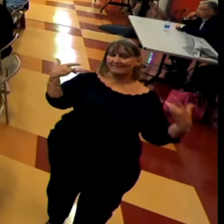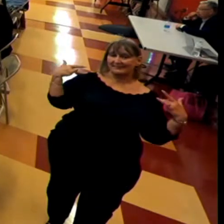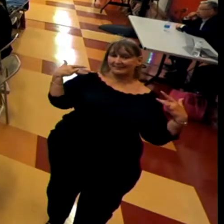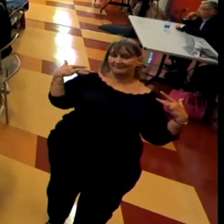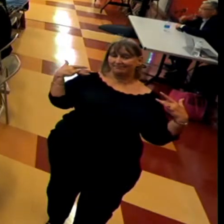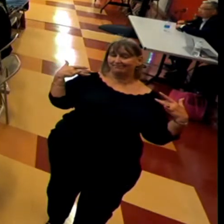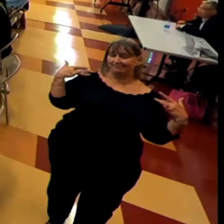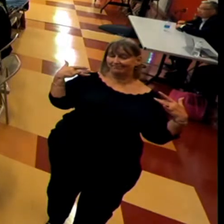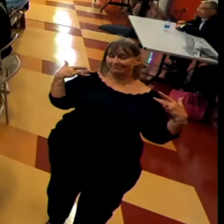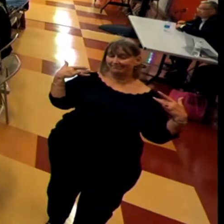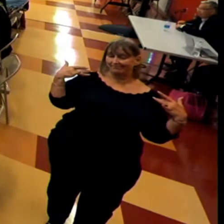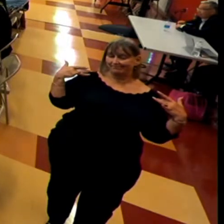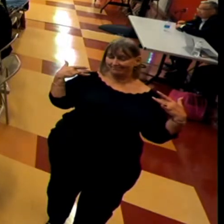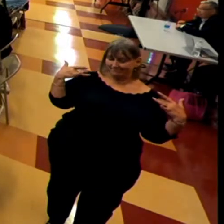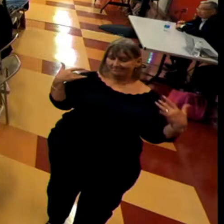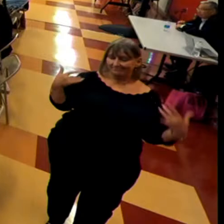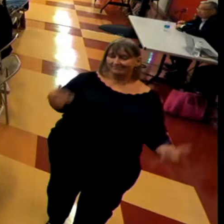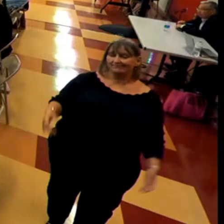Abstain.